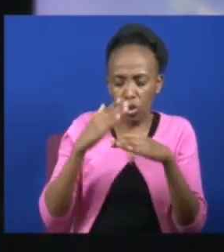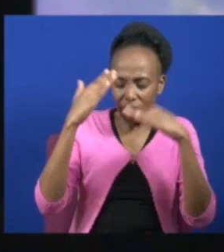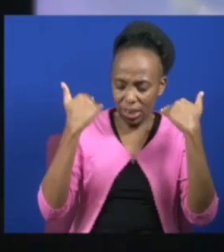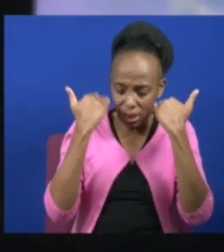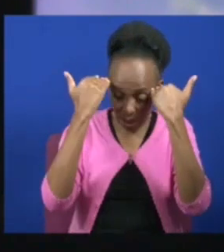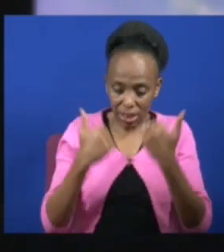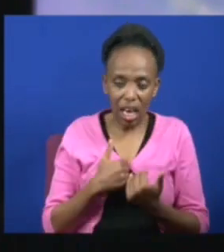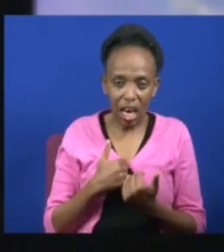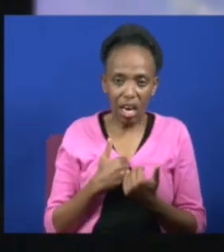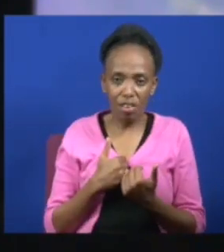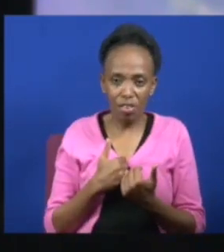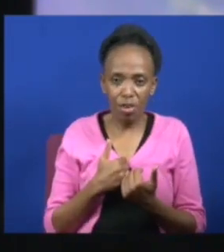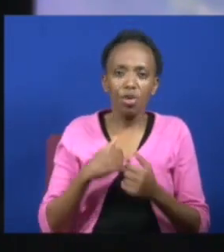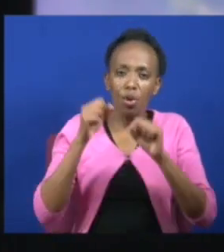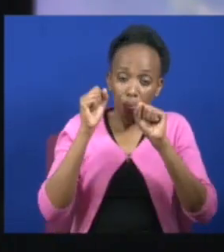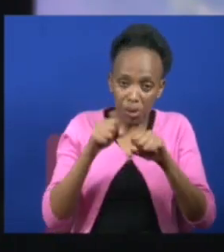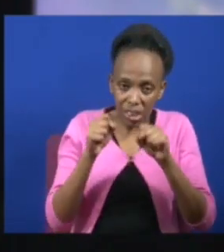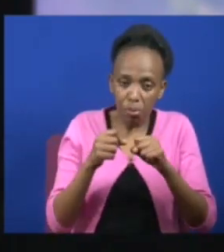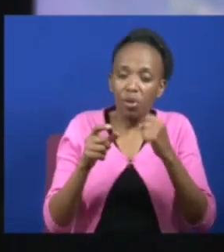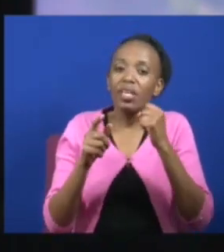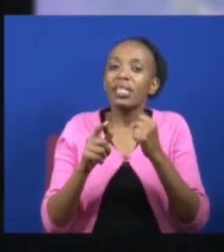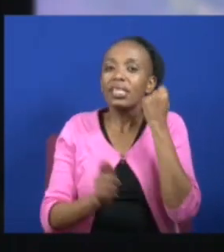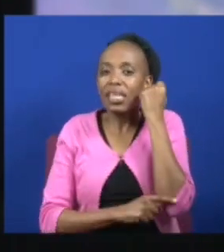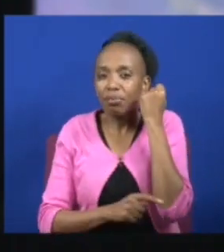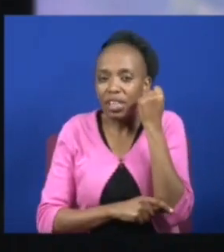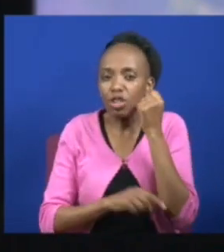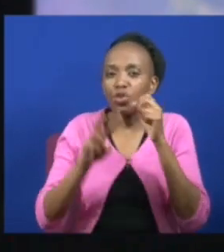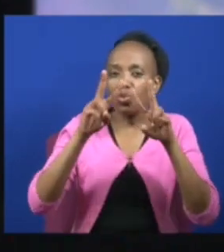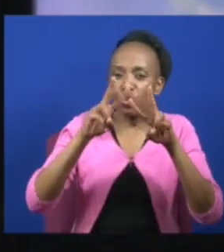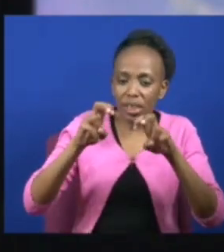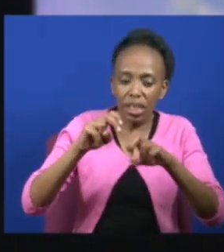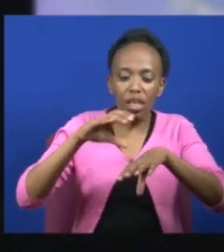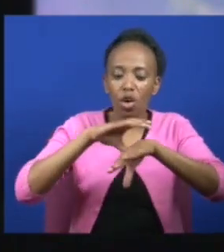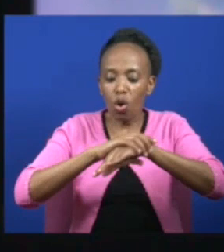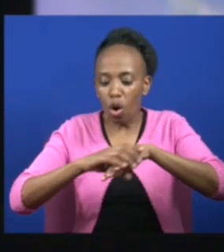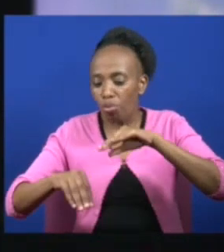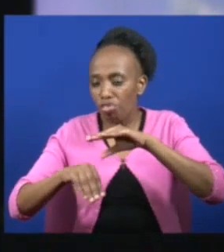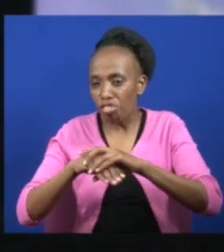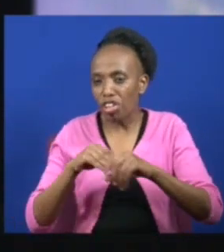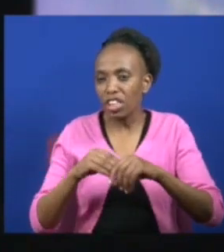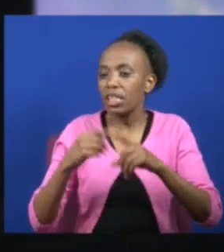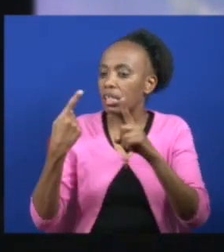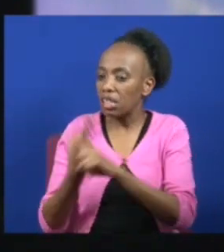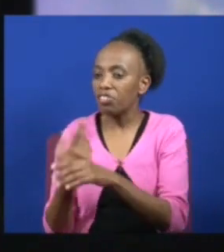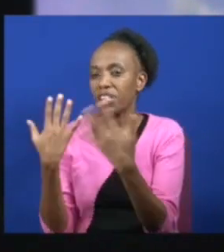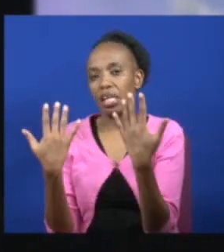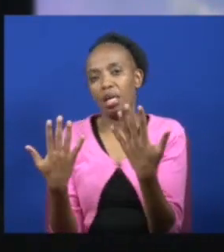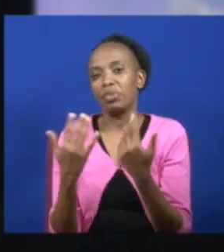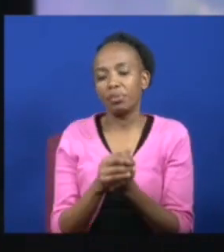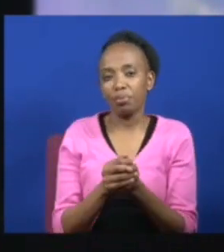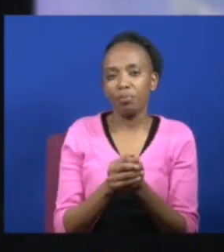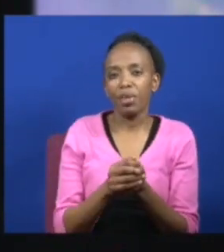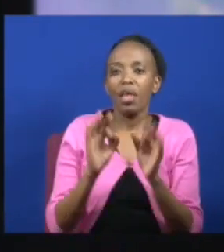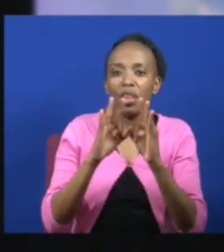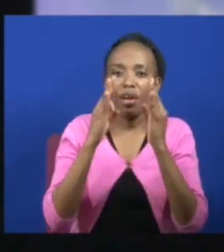stress, we may be tempted to seek comfort in strange arms.